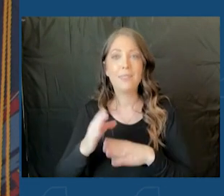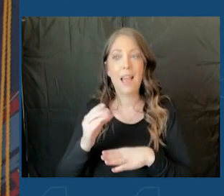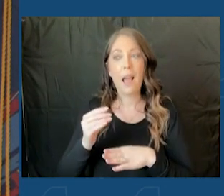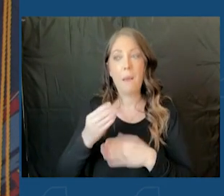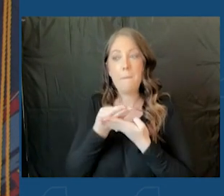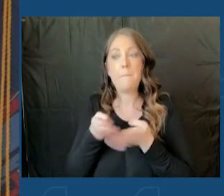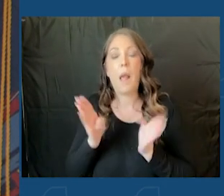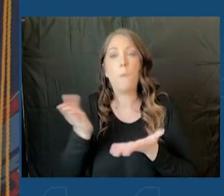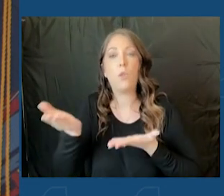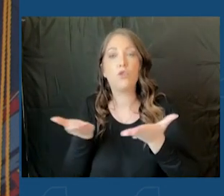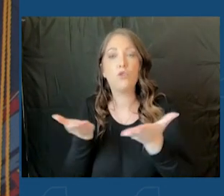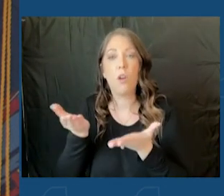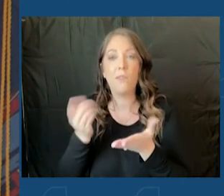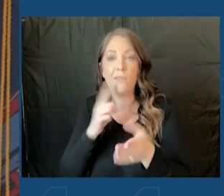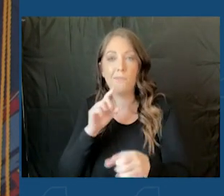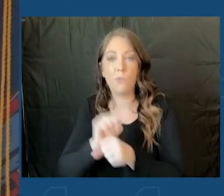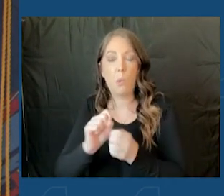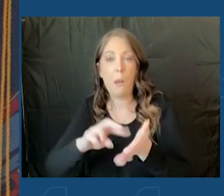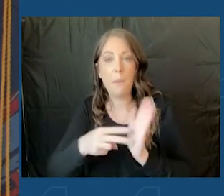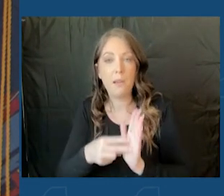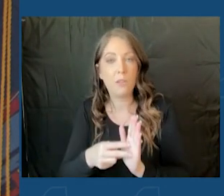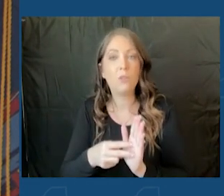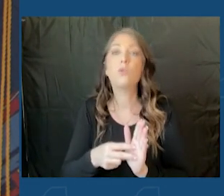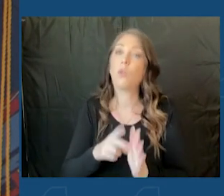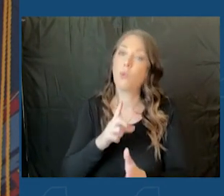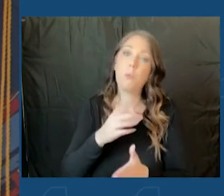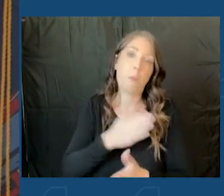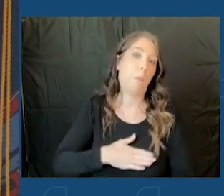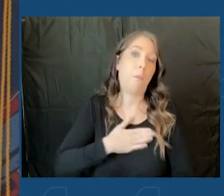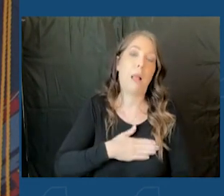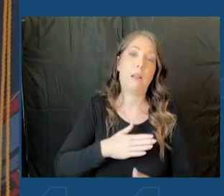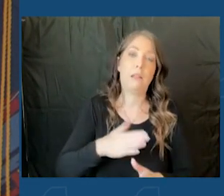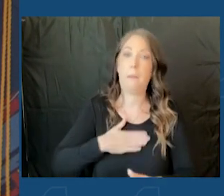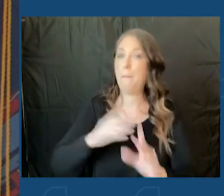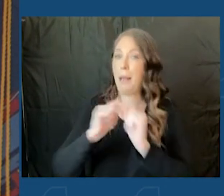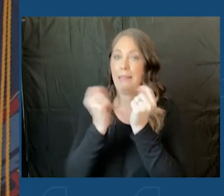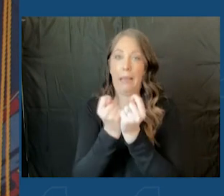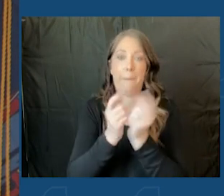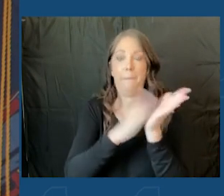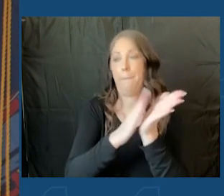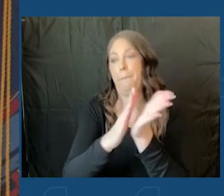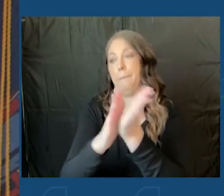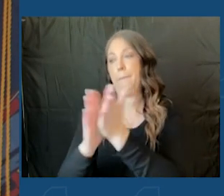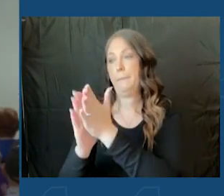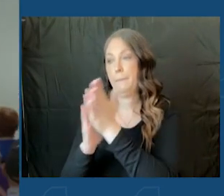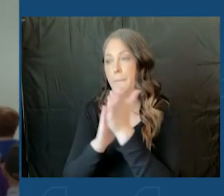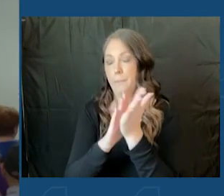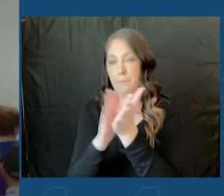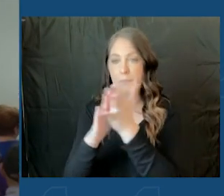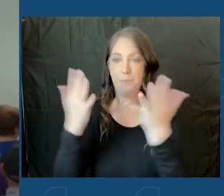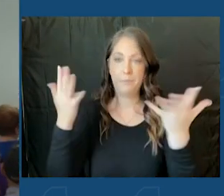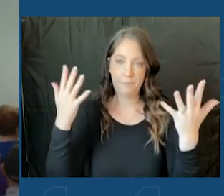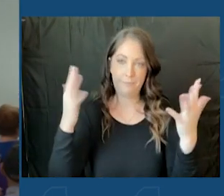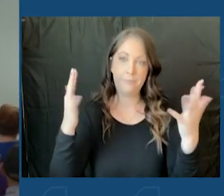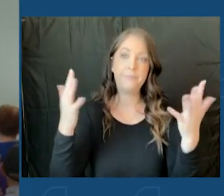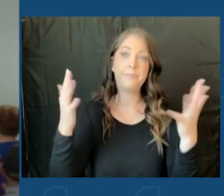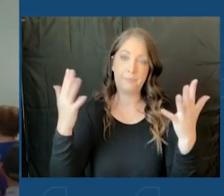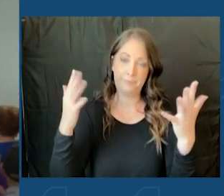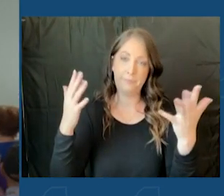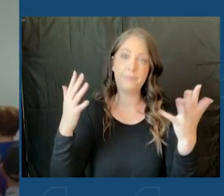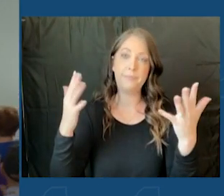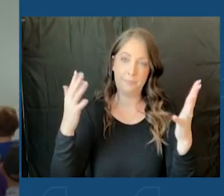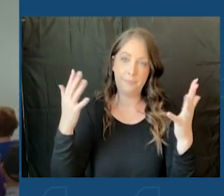really means. So let's give a huge round of applause to every member of my cabinet. They're all right over here. Thank you.